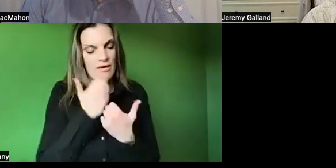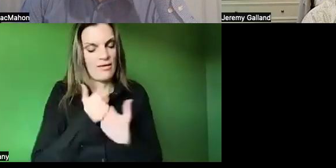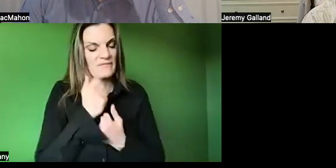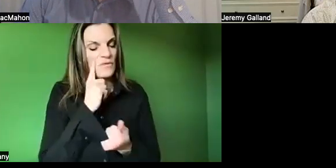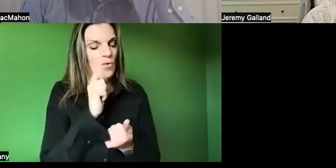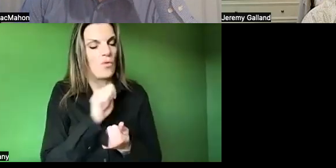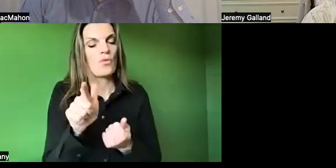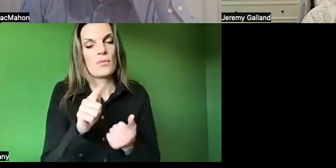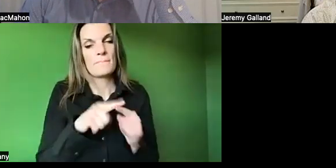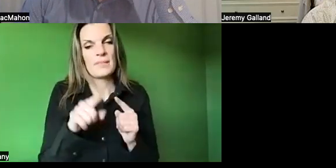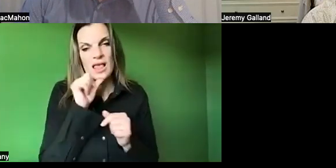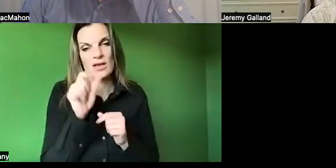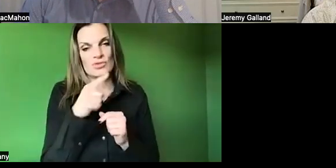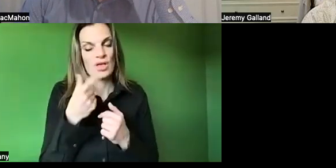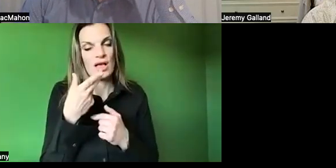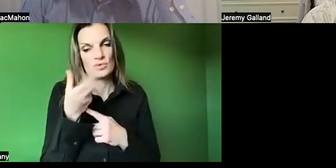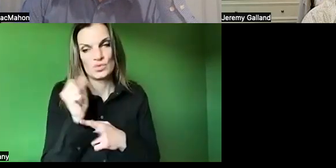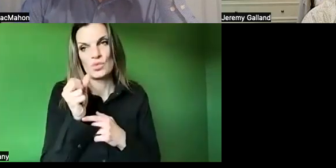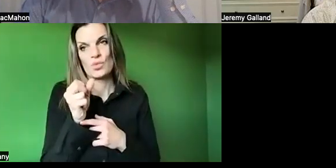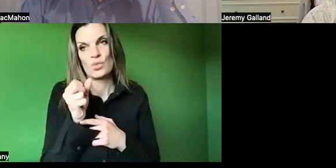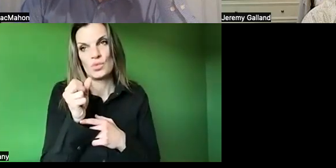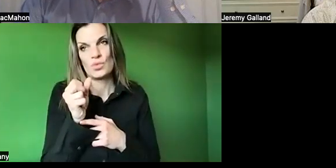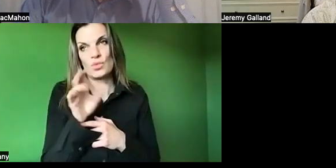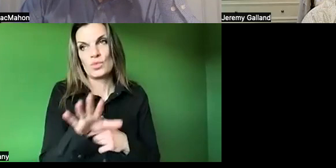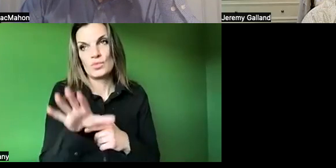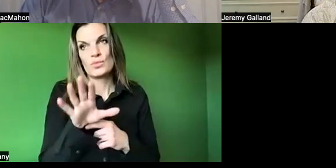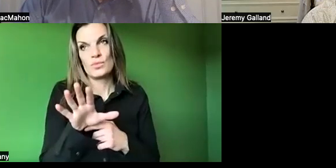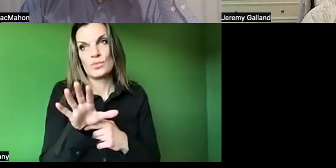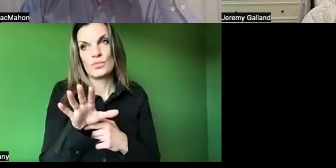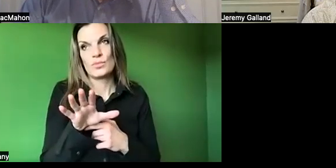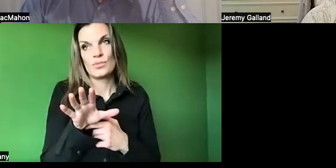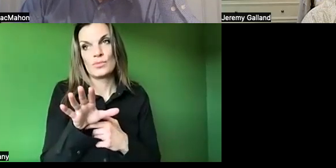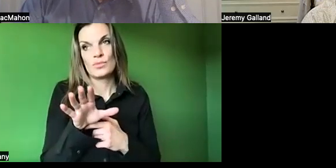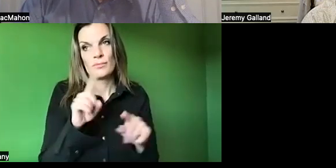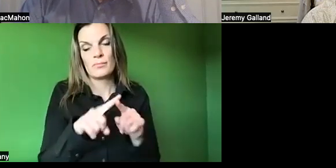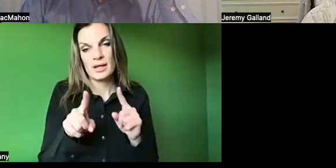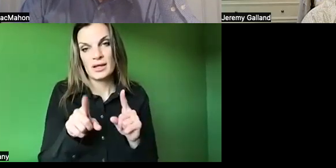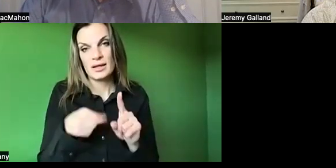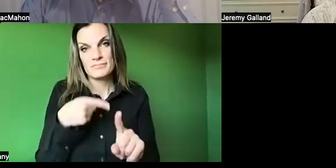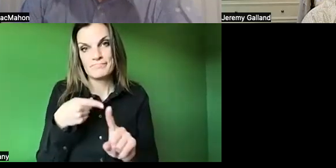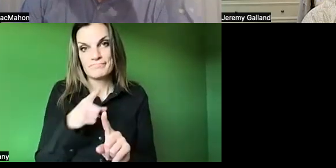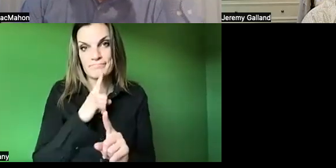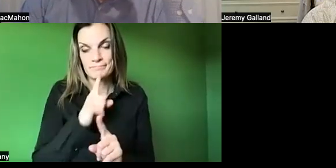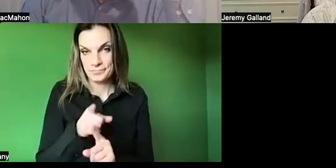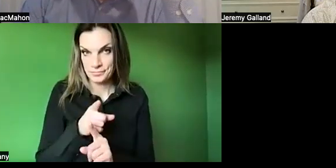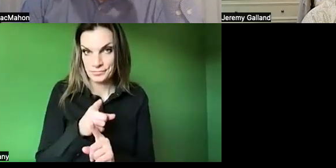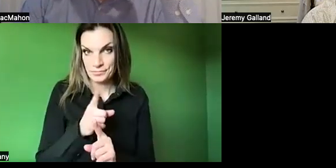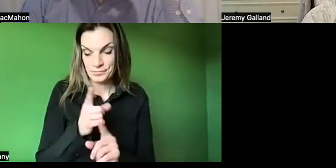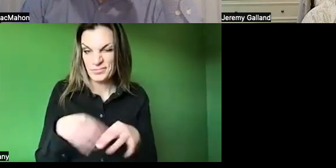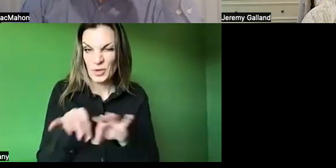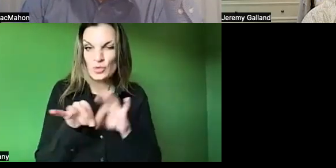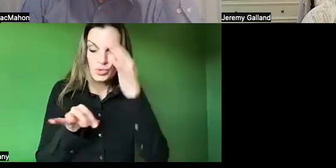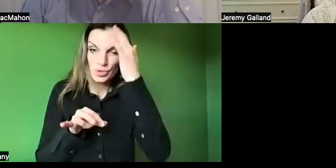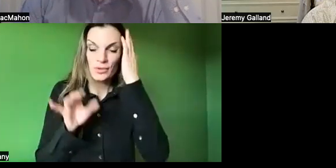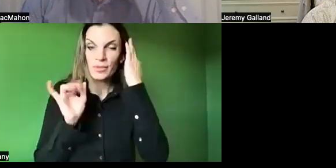everyone and not just high schoolers, but it's really crucial